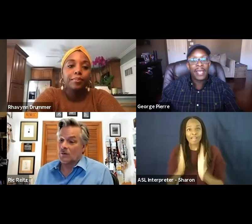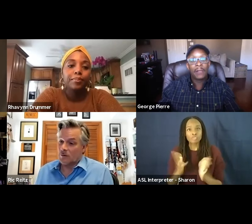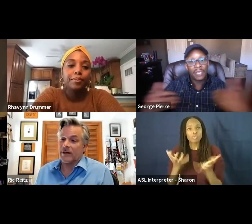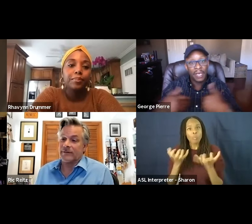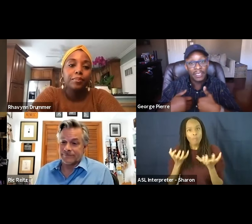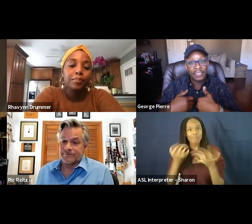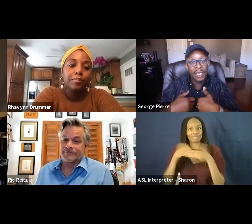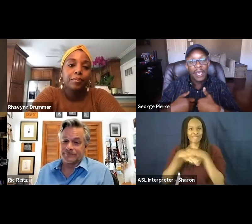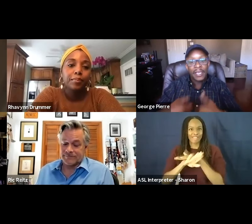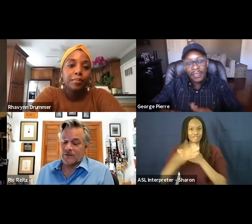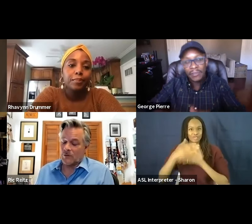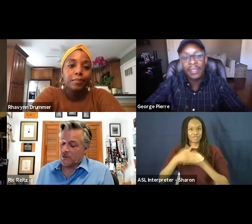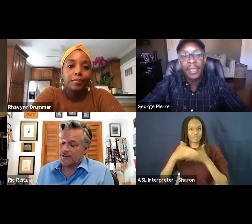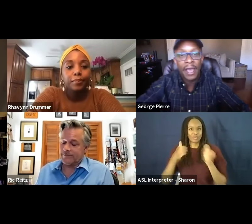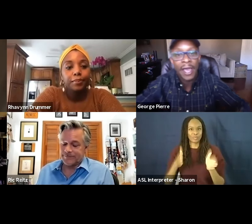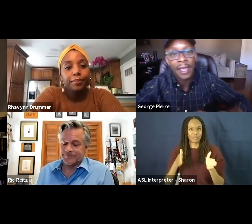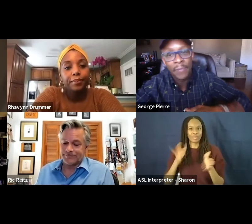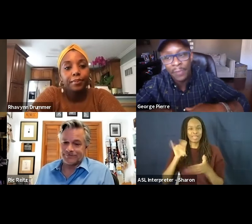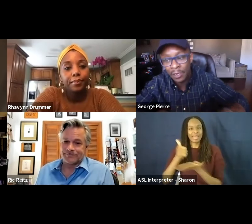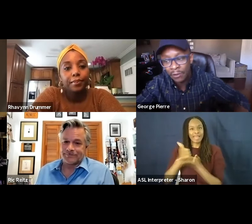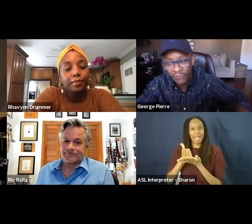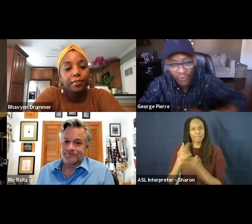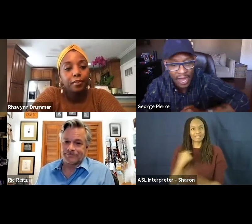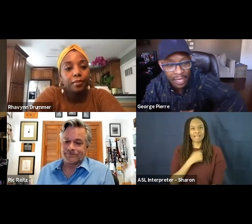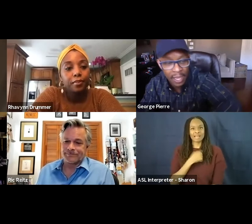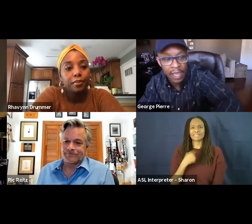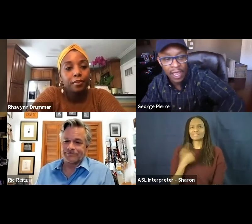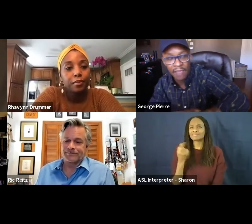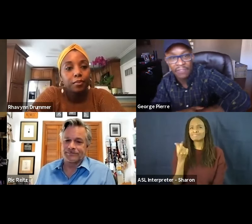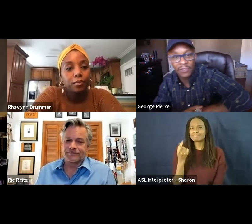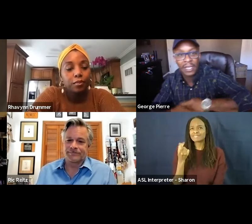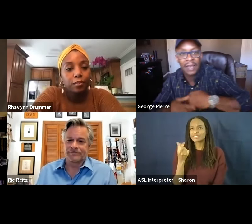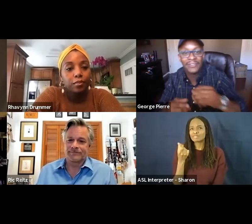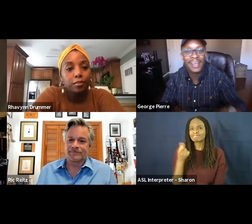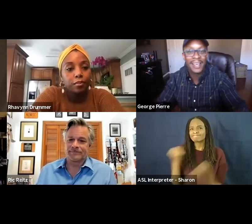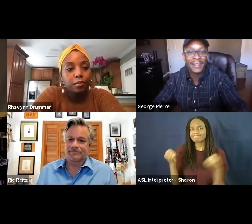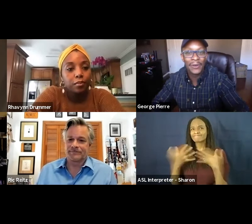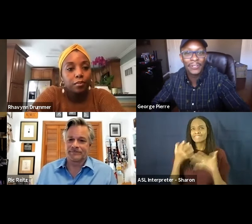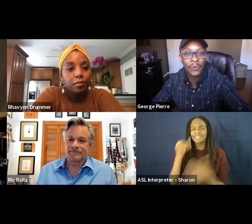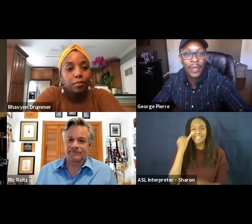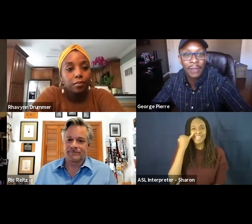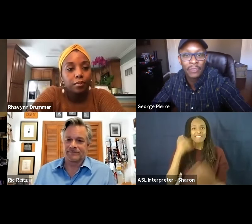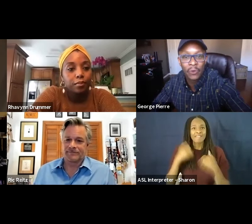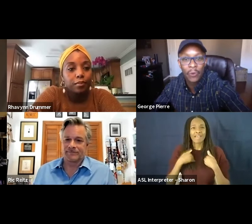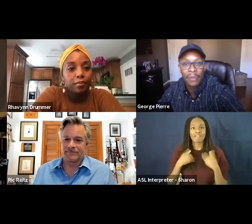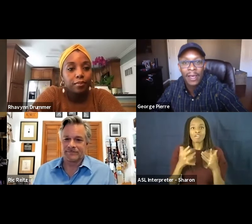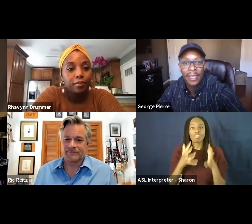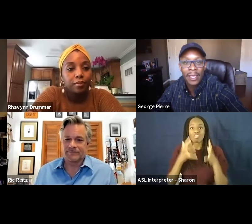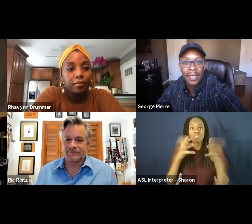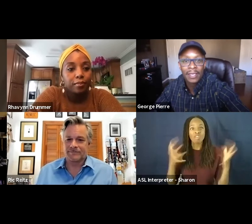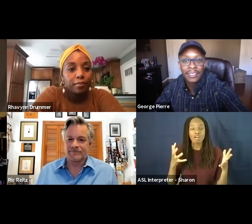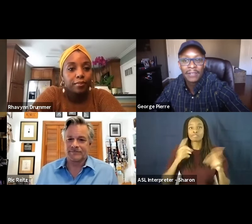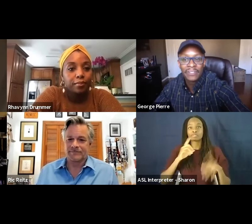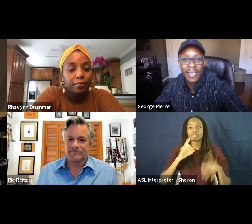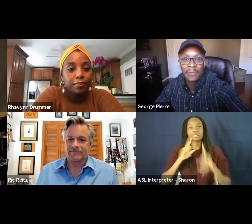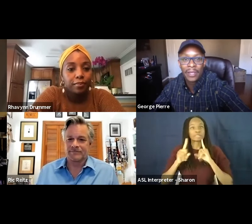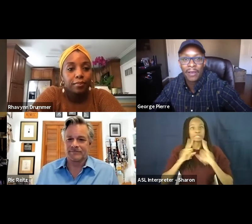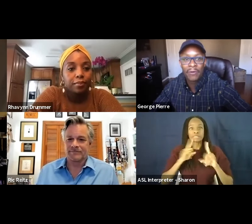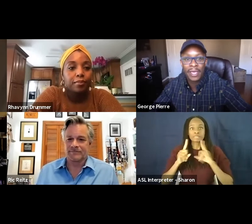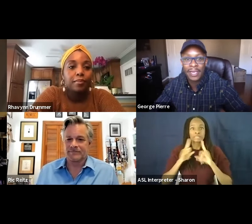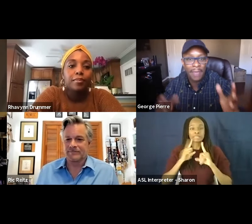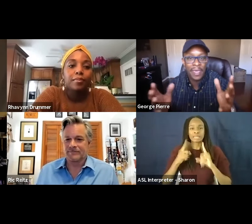it helps us. Because here's the thing, I'm a little afraid if there's a lot of dialogue to it, and I'm just going by a self-tape